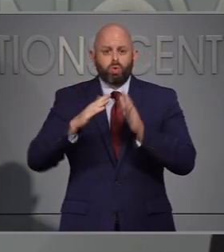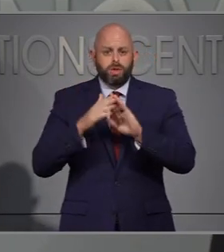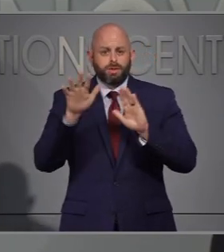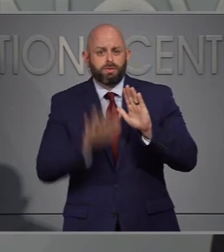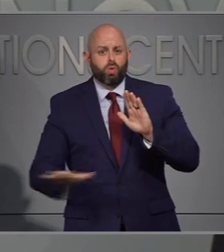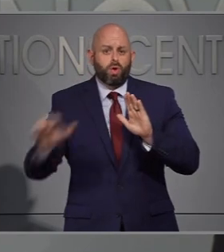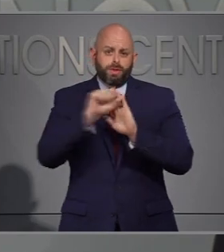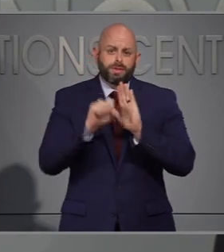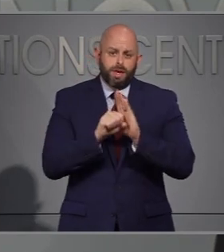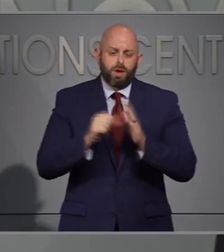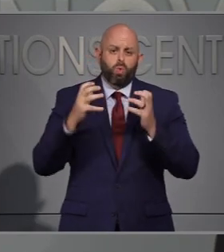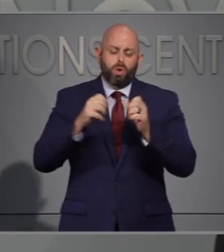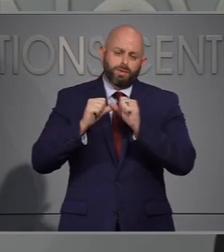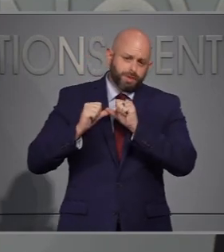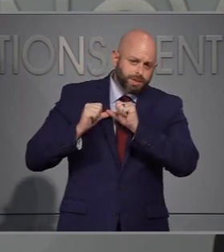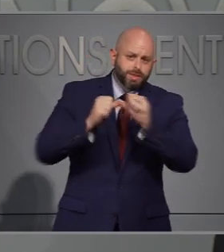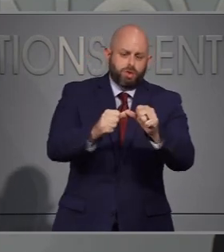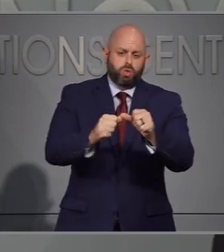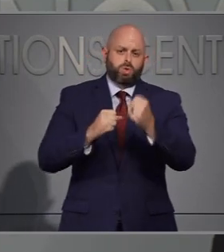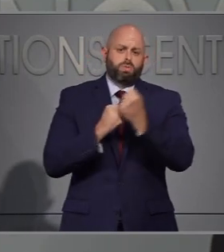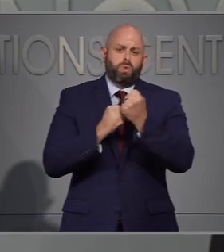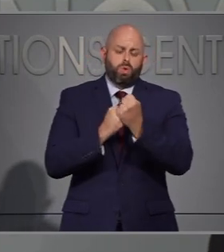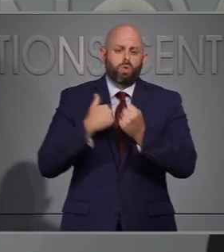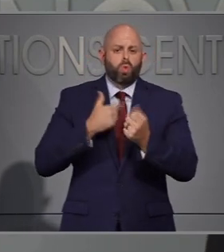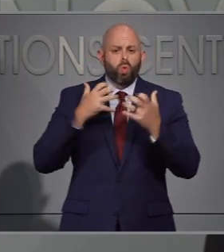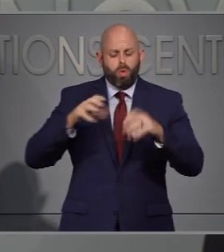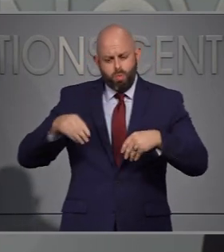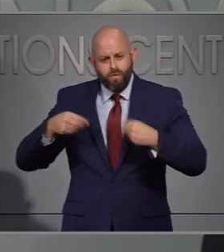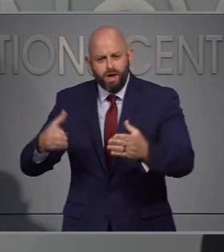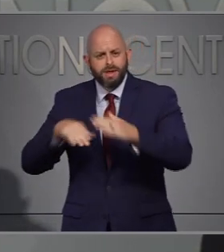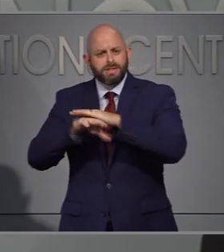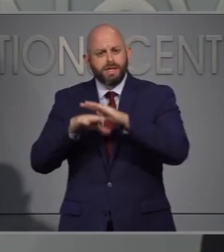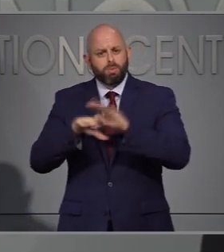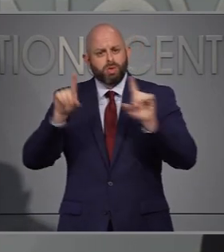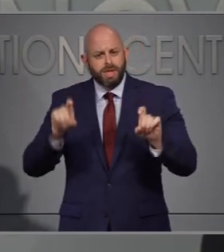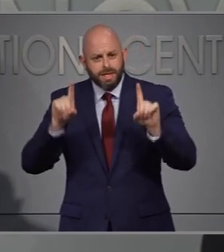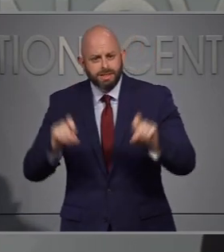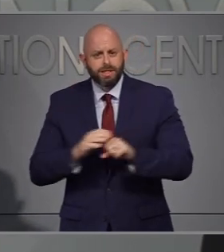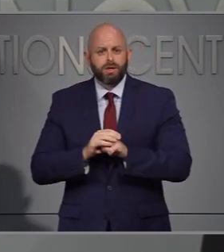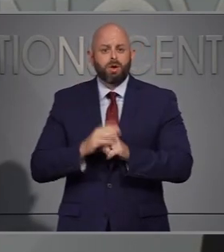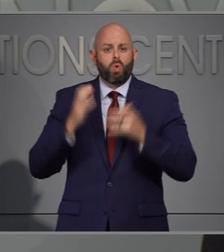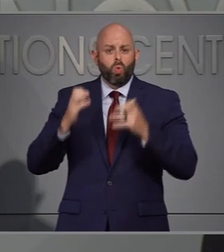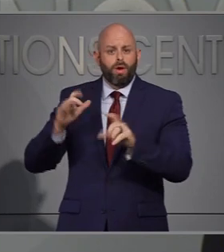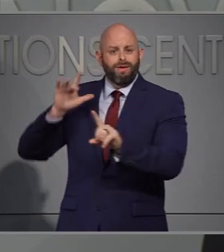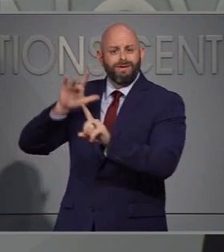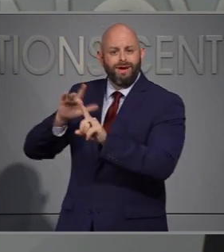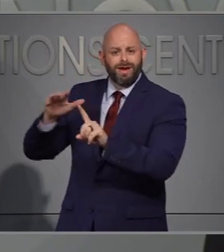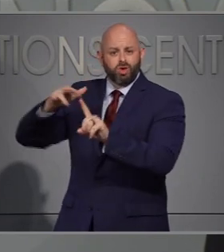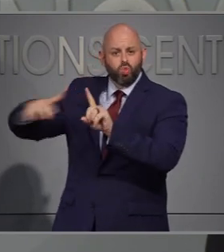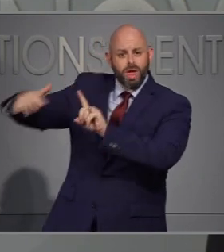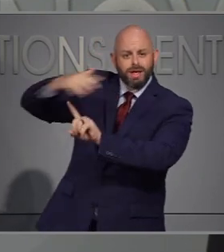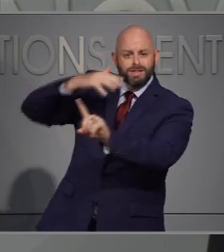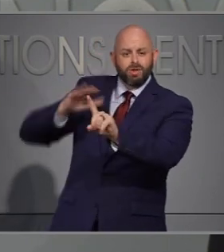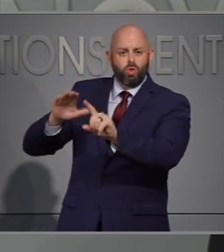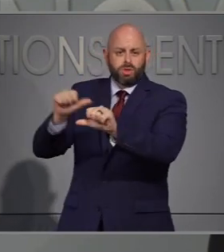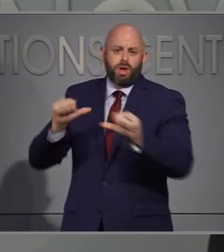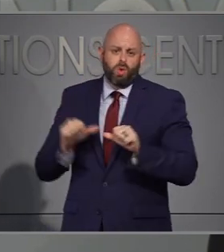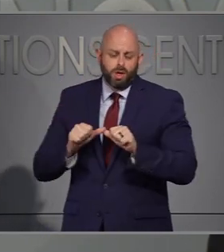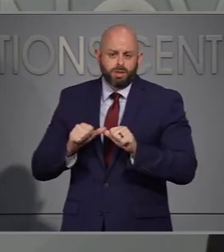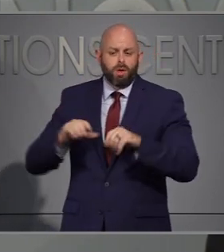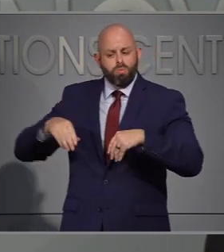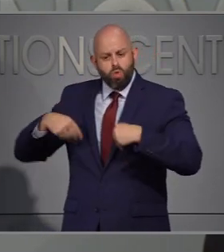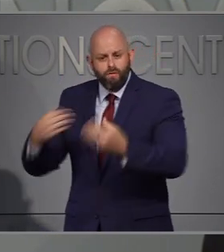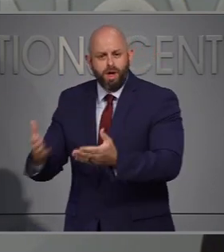ongoing prevention practices, accessible testing, trusted contact tracing, and supports and resources so people can